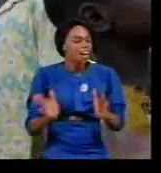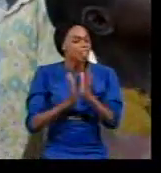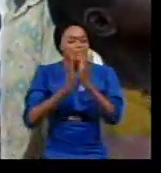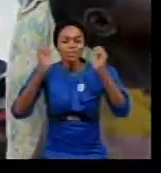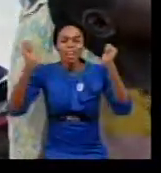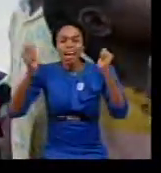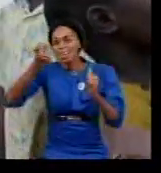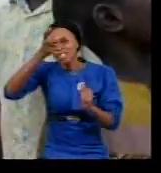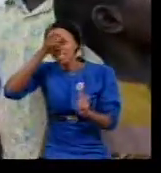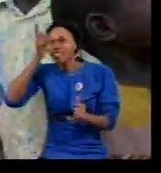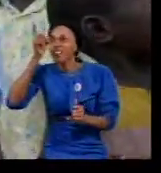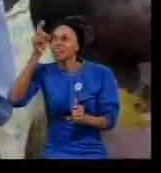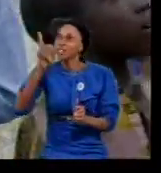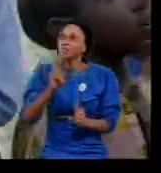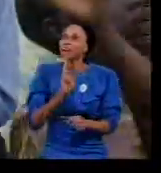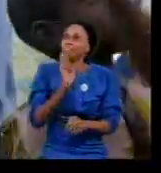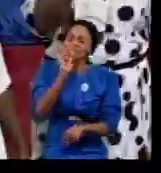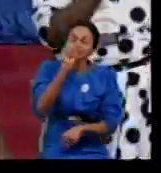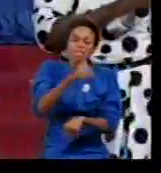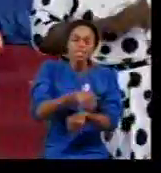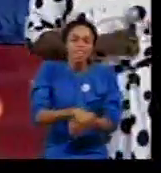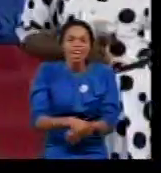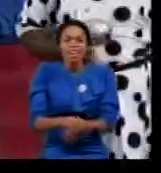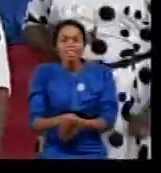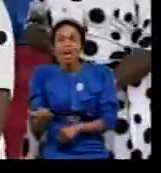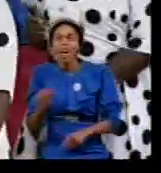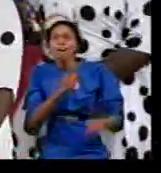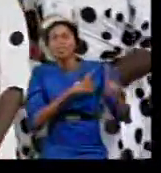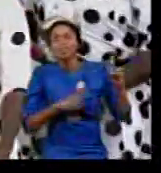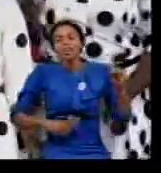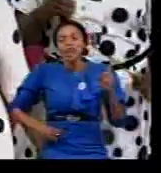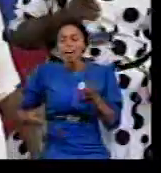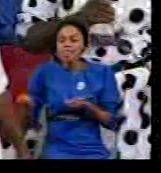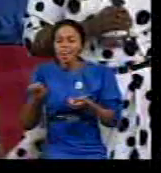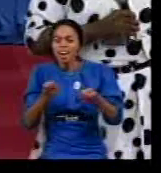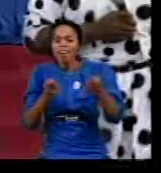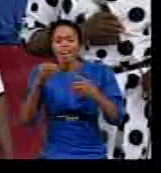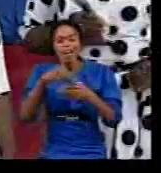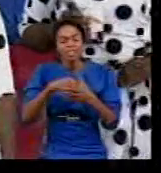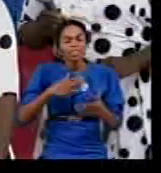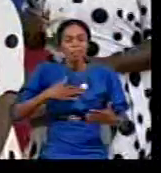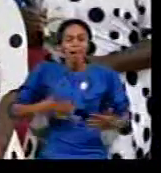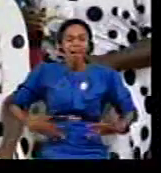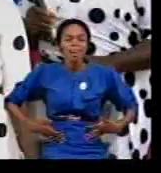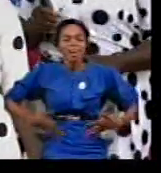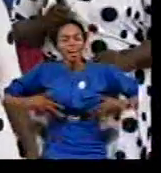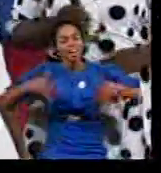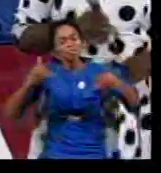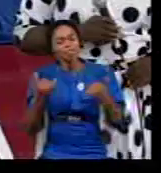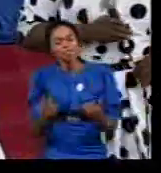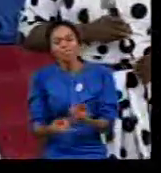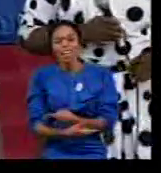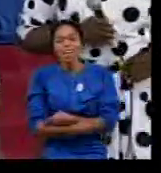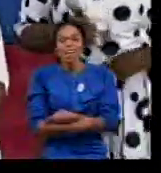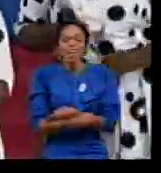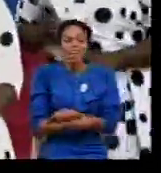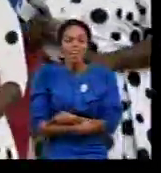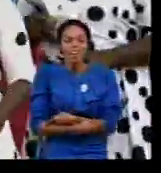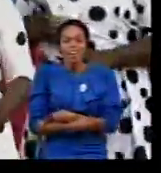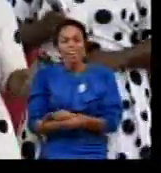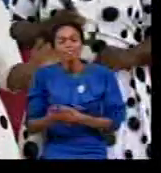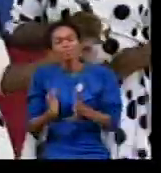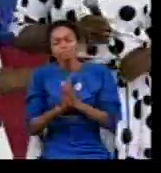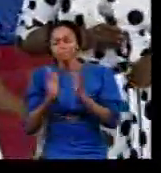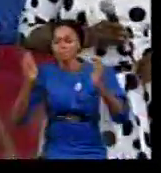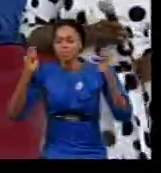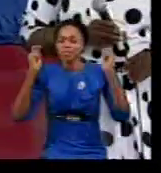then the response of the people is very important. Look at this in Judges now. Judges chapter 6, and I'm reading from verse 30. Look at